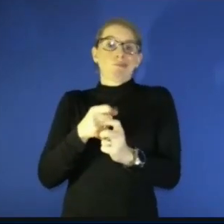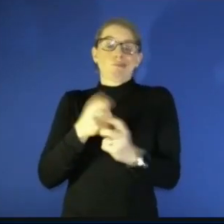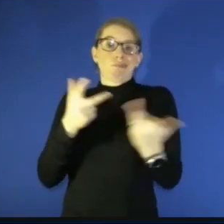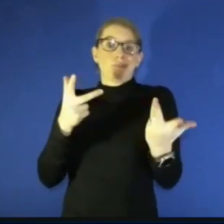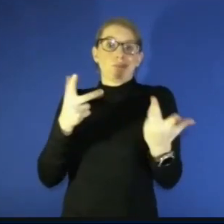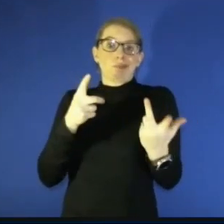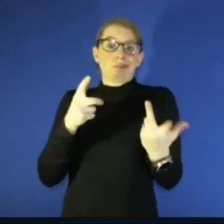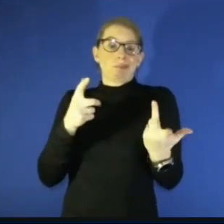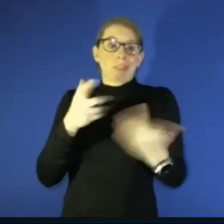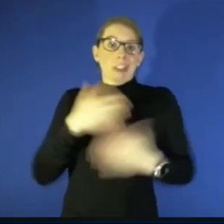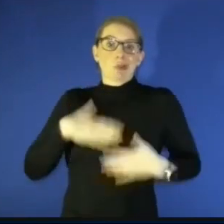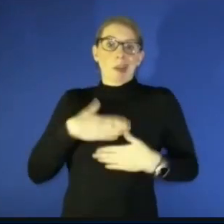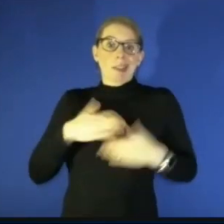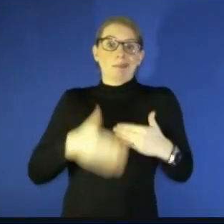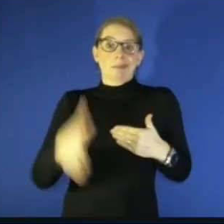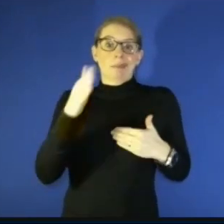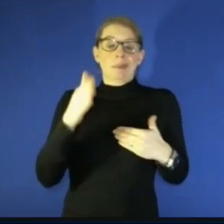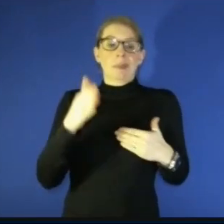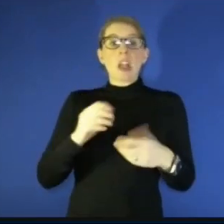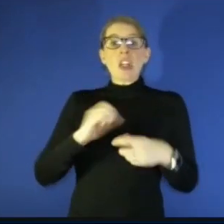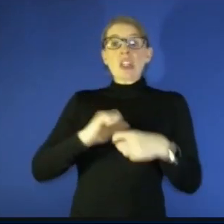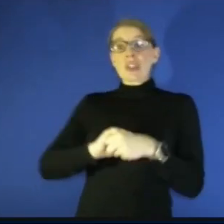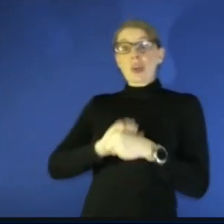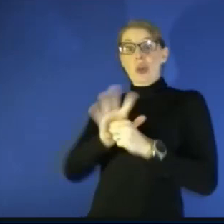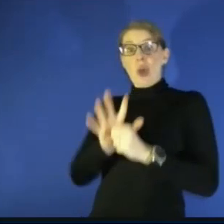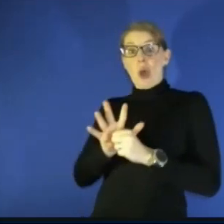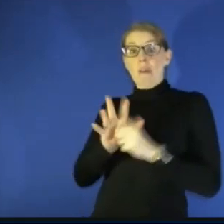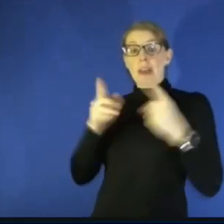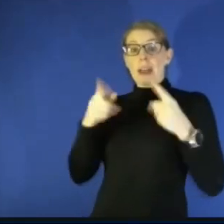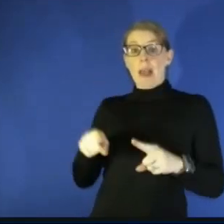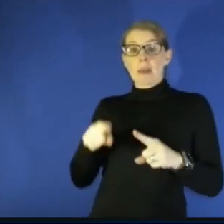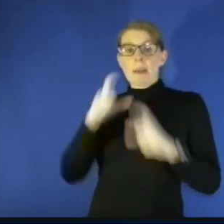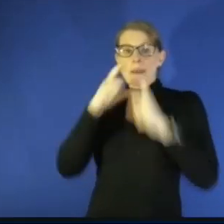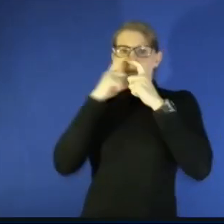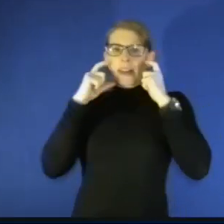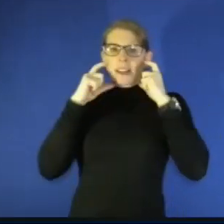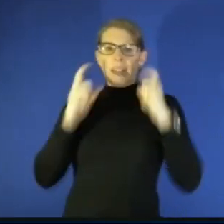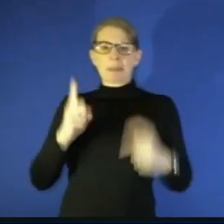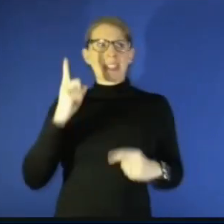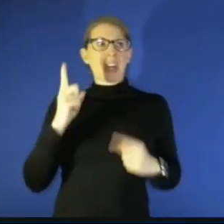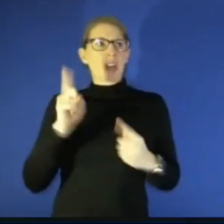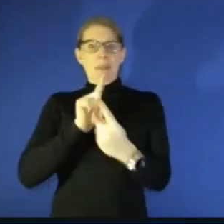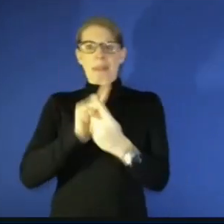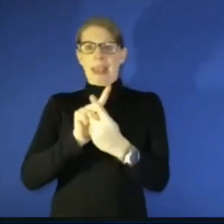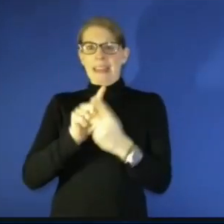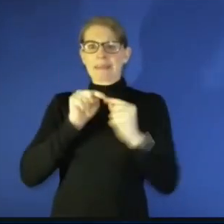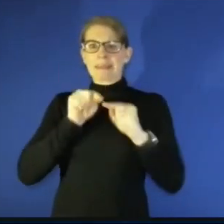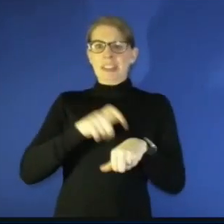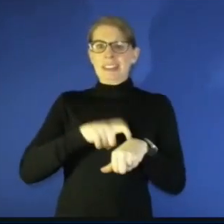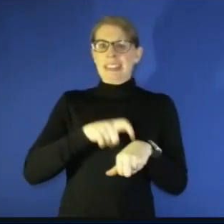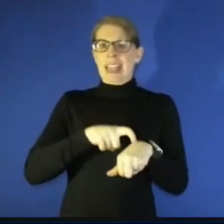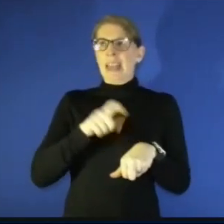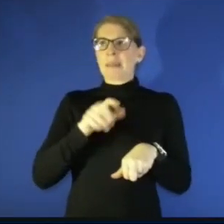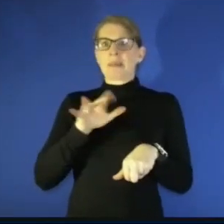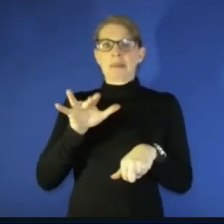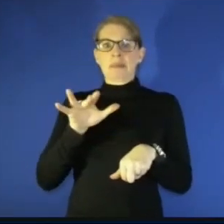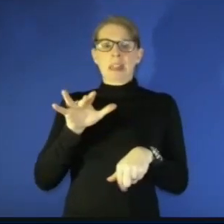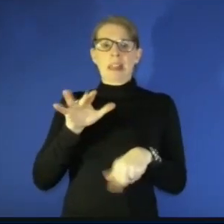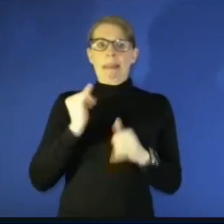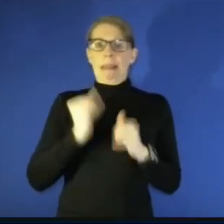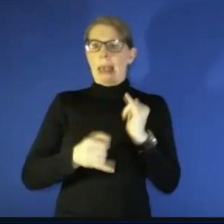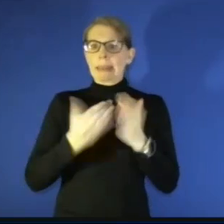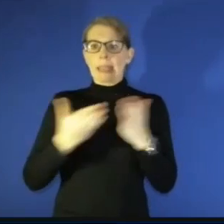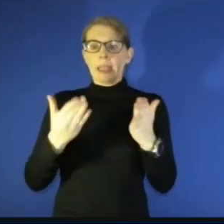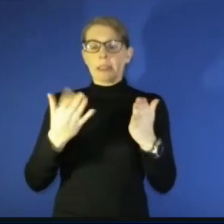COVID? I think when we met, we were all masked up upstairs during this time. The last thing you want to be going through is this, but during a